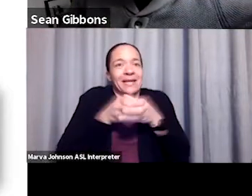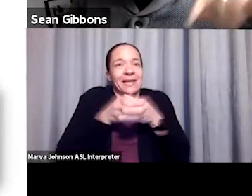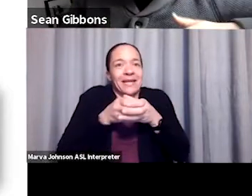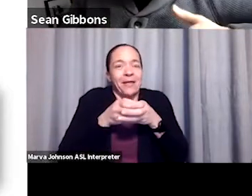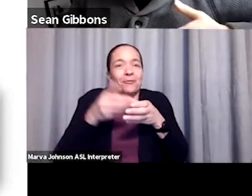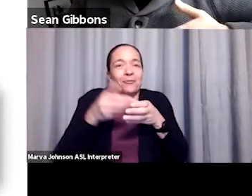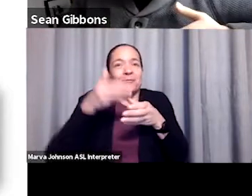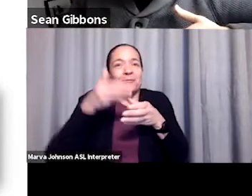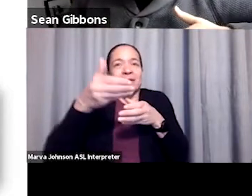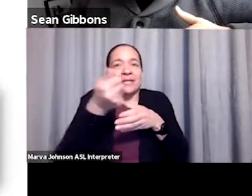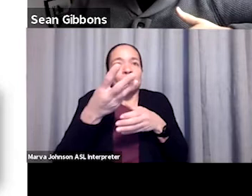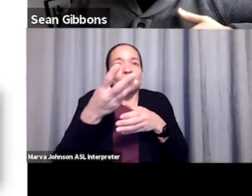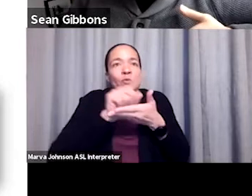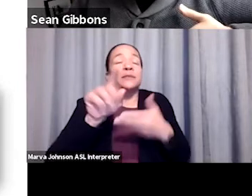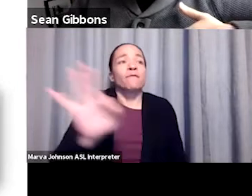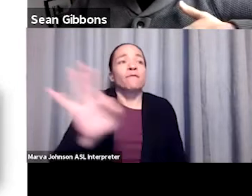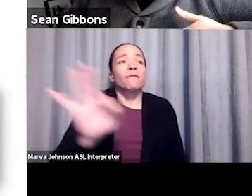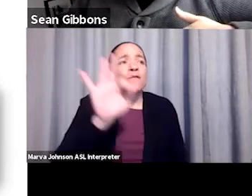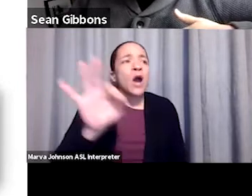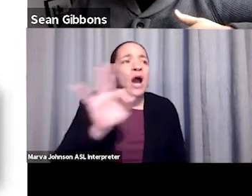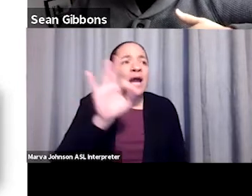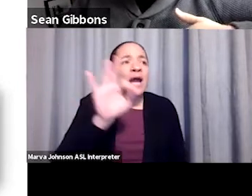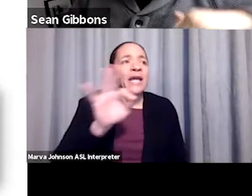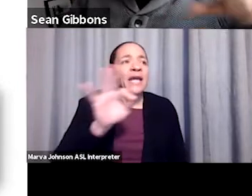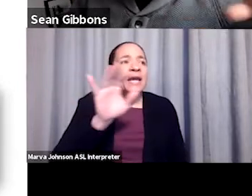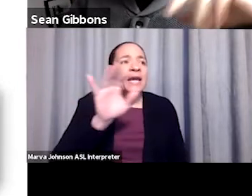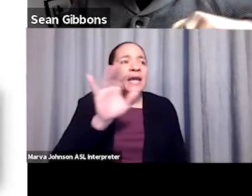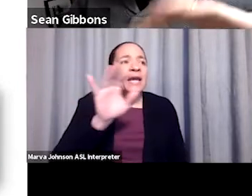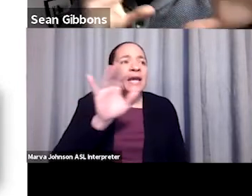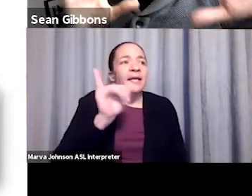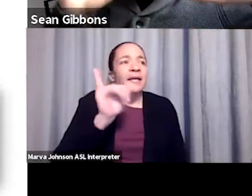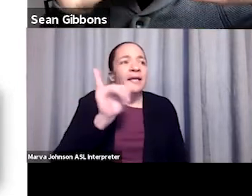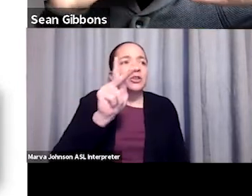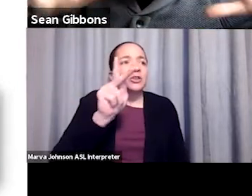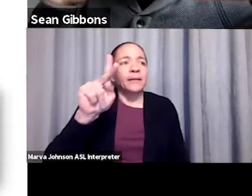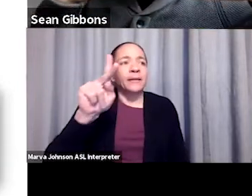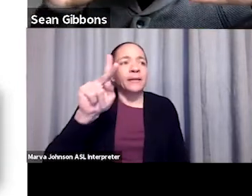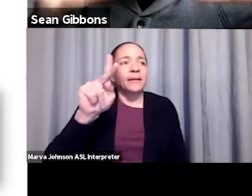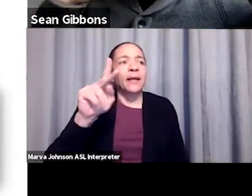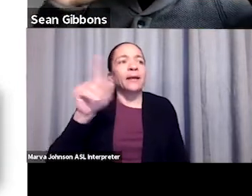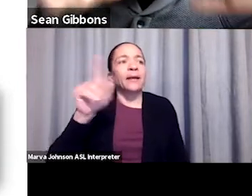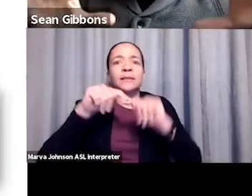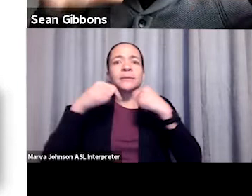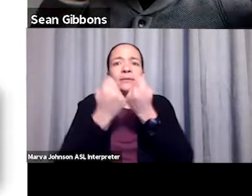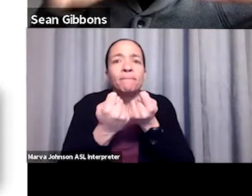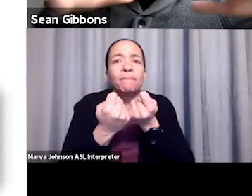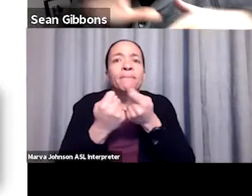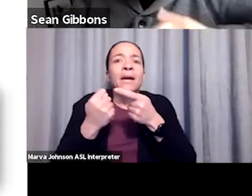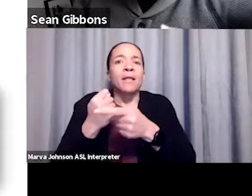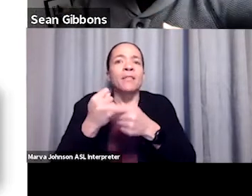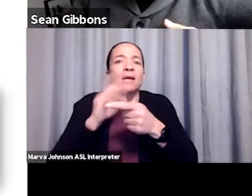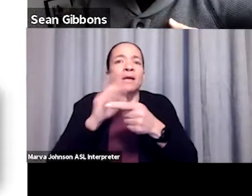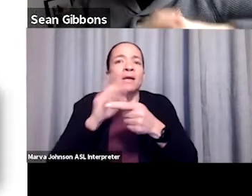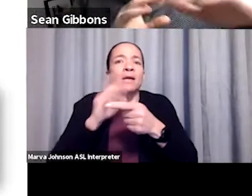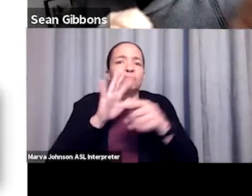Friday, I'm going to catch up with Jack Nank and the entire team from Com Network Detroit. They're just doing a real mellow kickback, welcome into the year, bring a